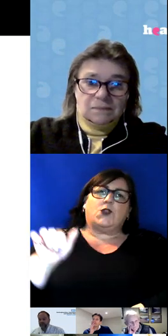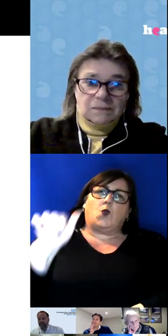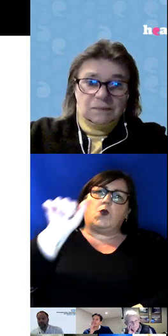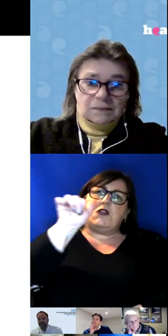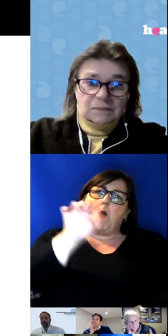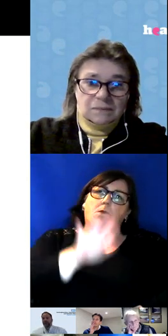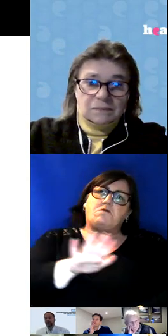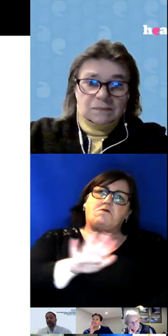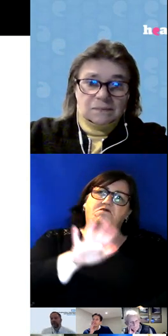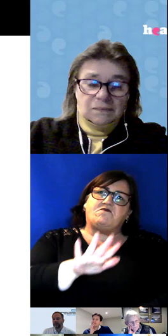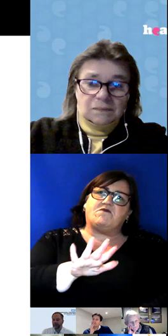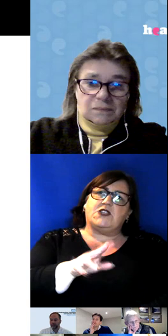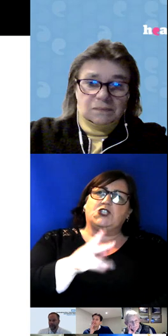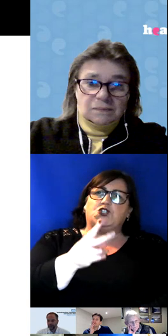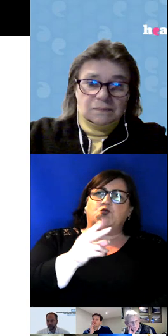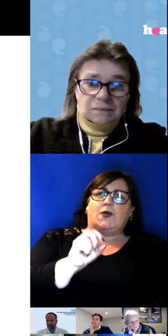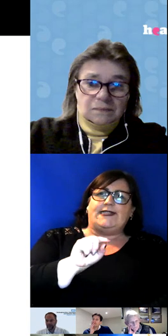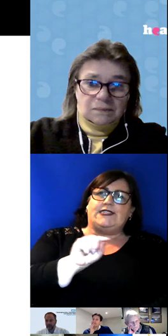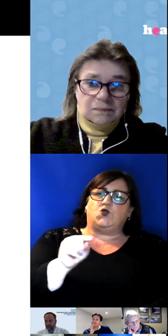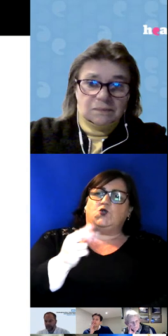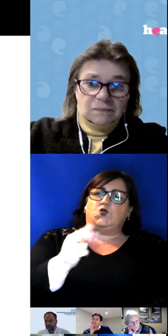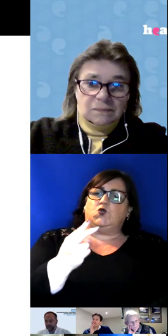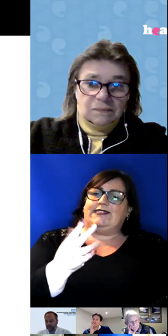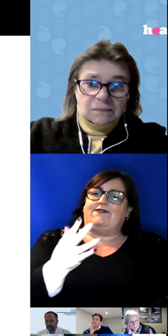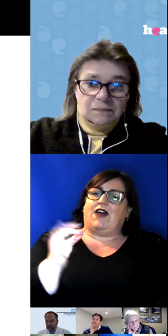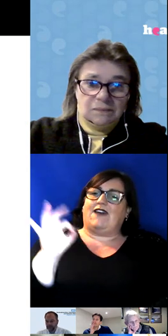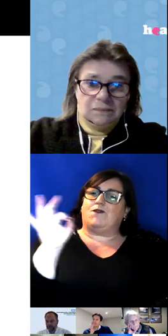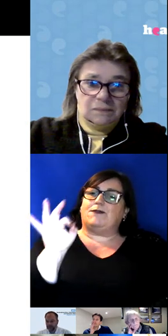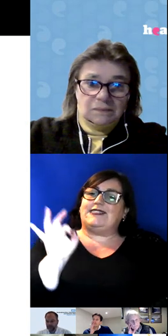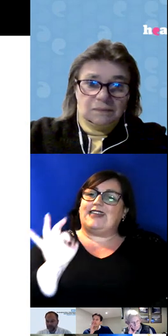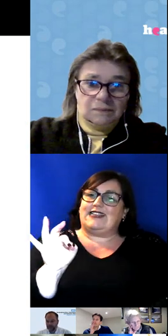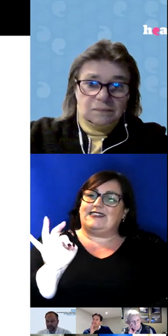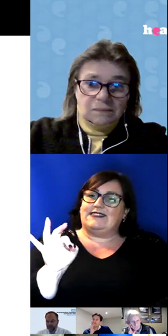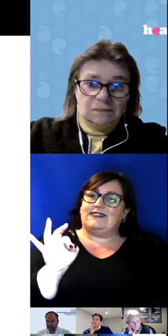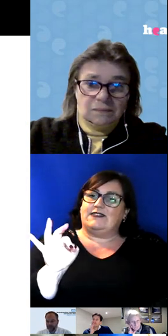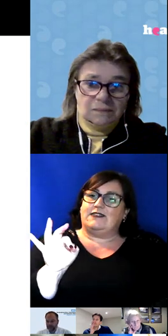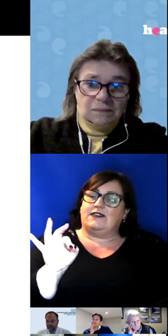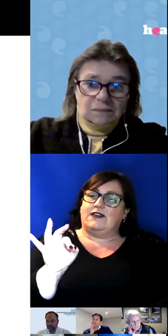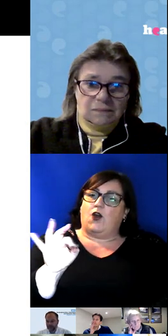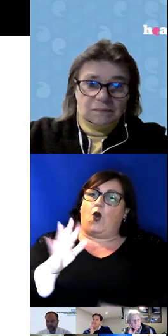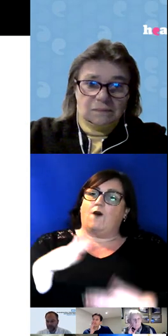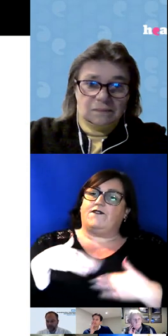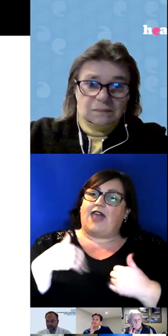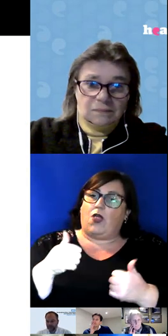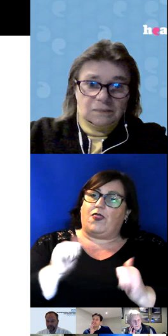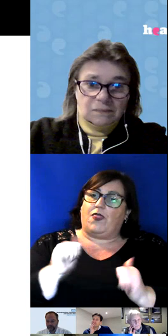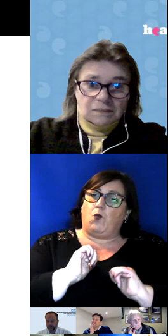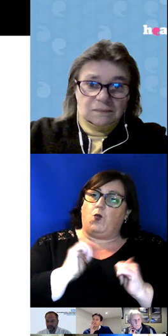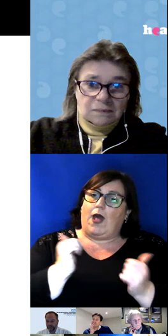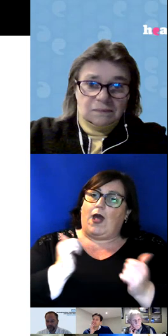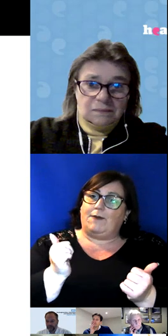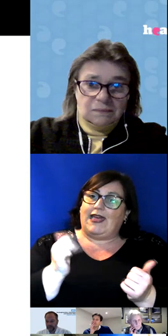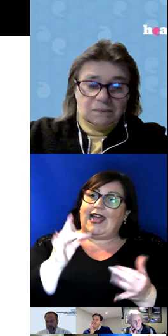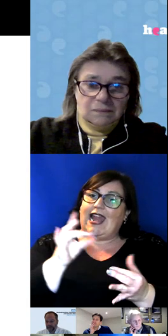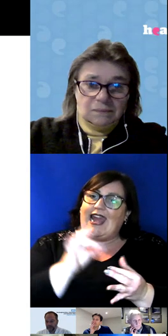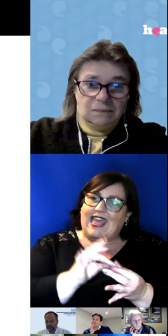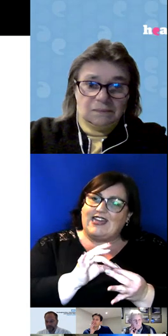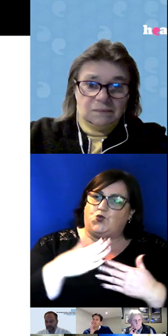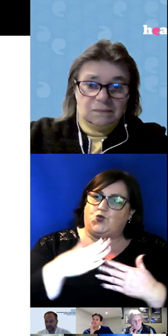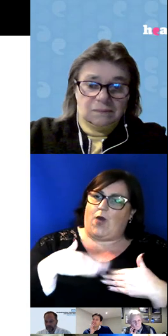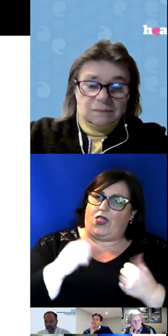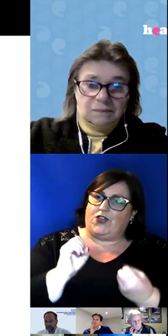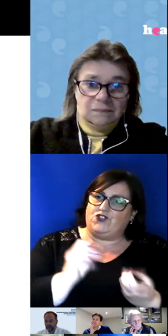25% of the health and well-being of the population is determined by healthcare services. The rest of it, it's all determined by